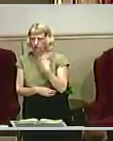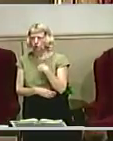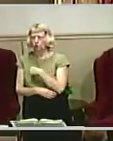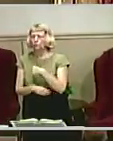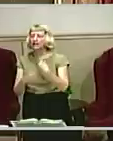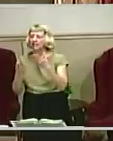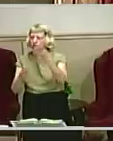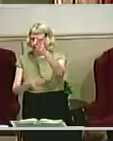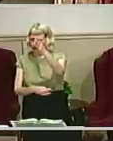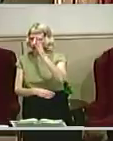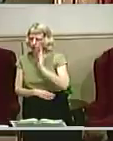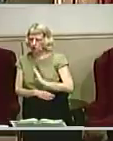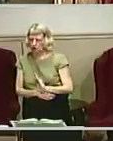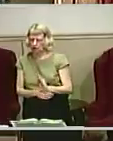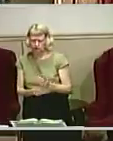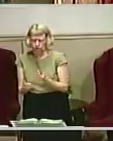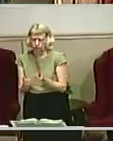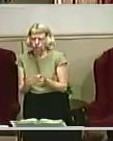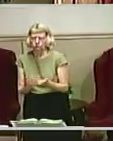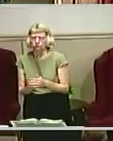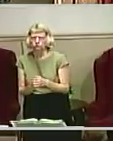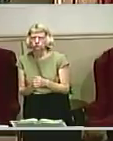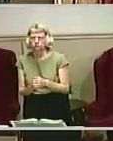to give to God doing what?